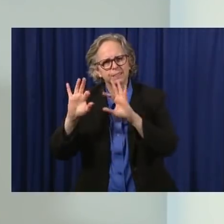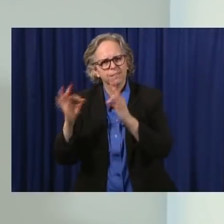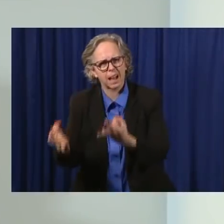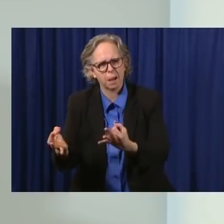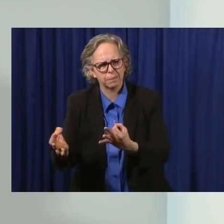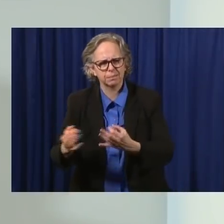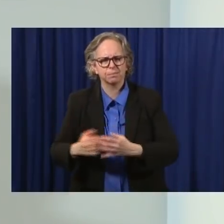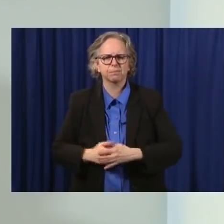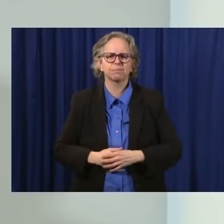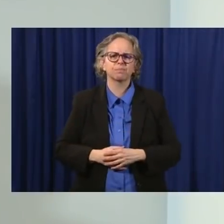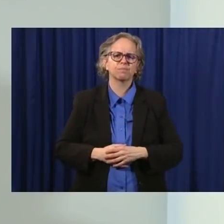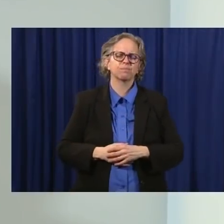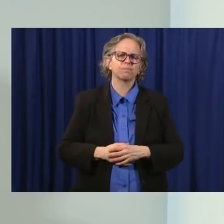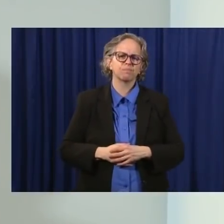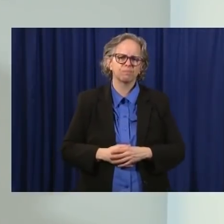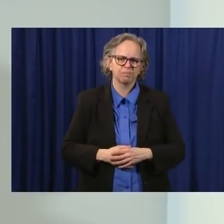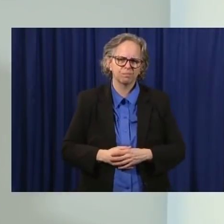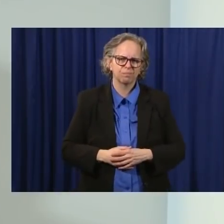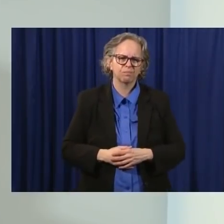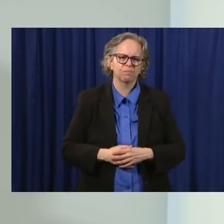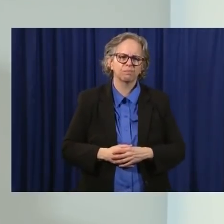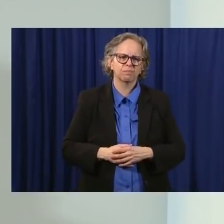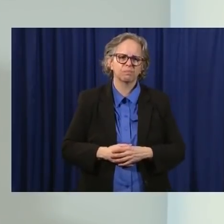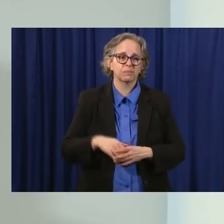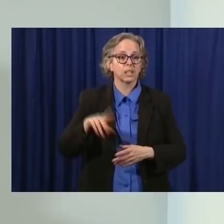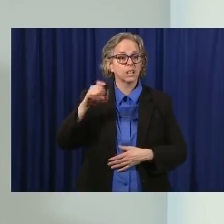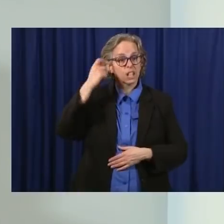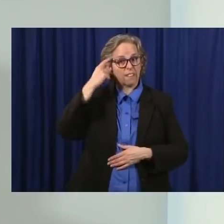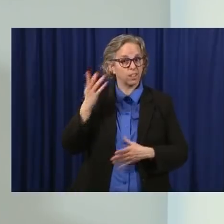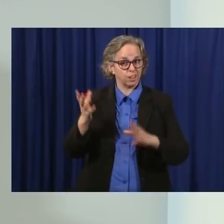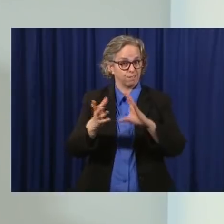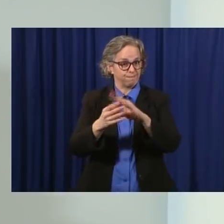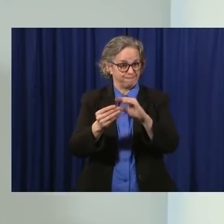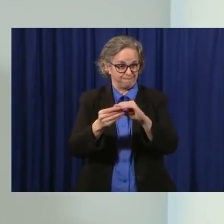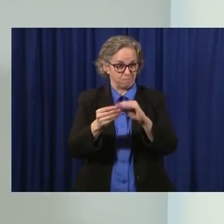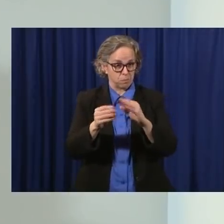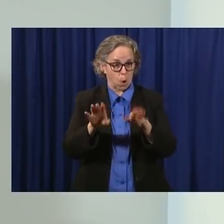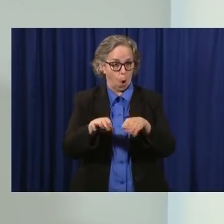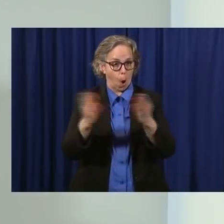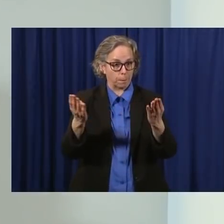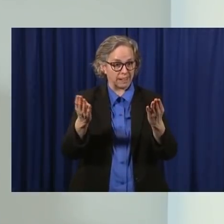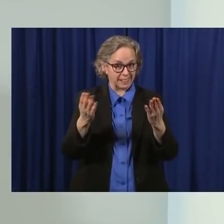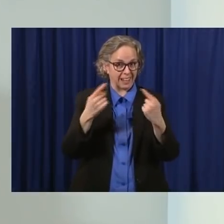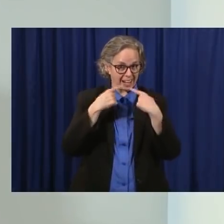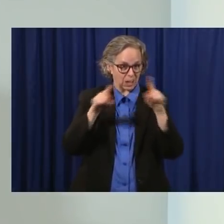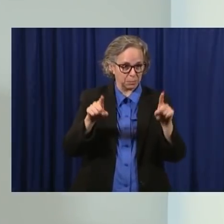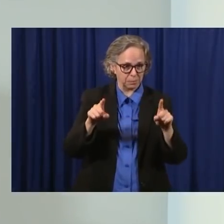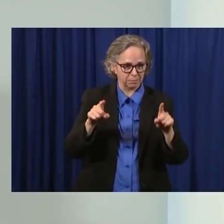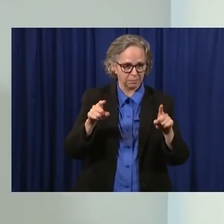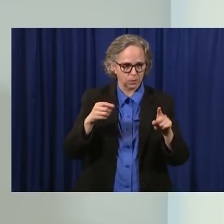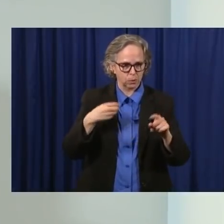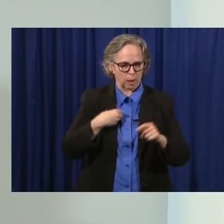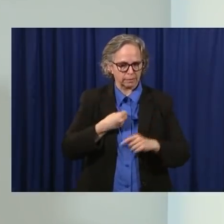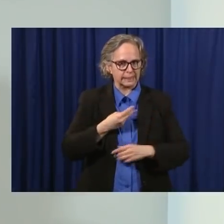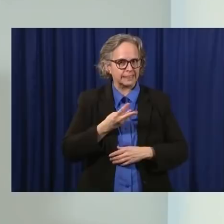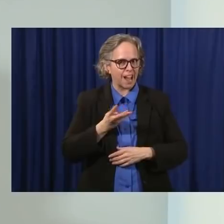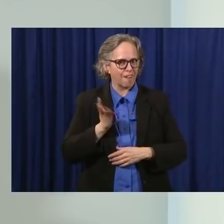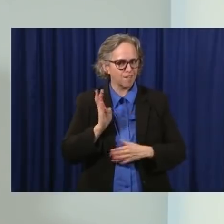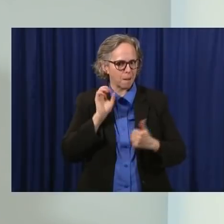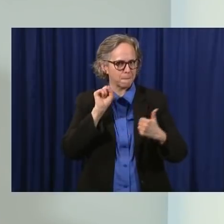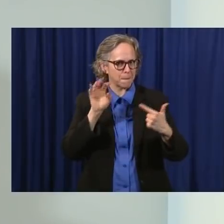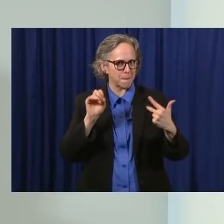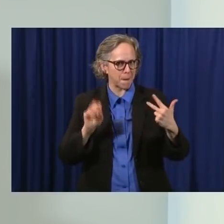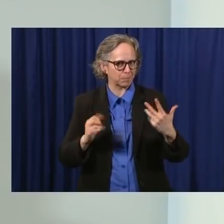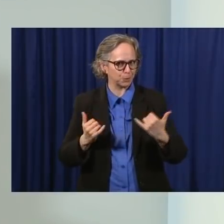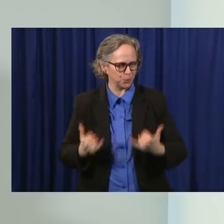Andy. Governor mentioned reopening updates. We have several of them today for you. I've mentioned